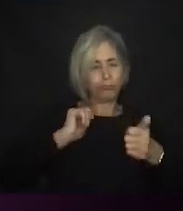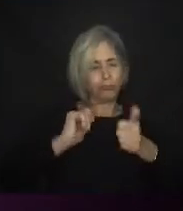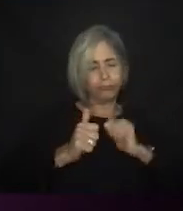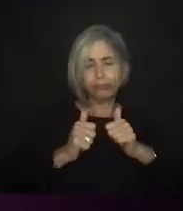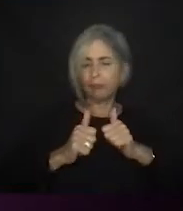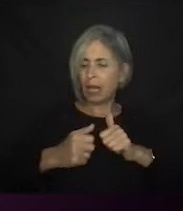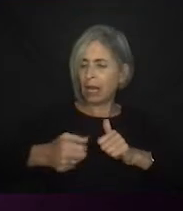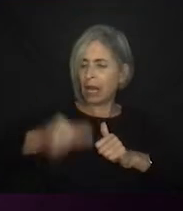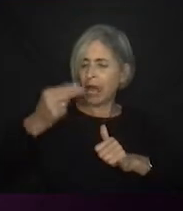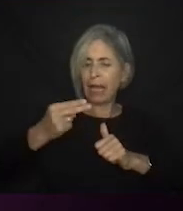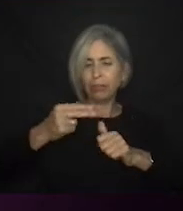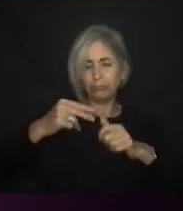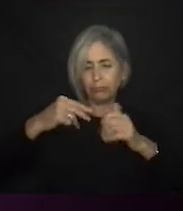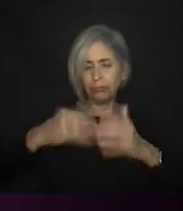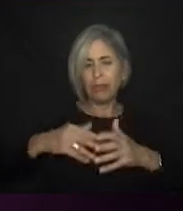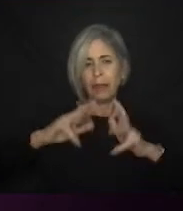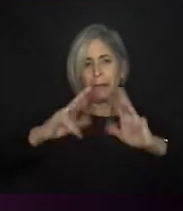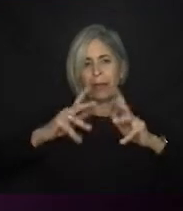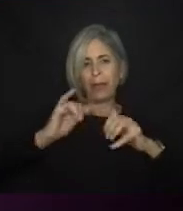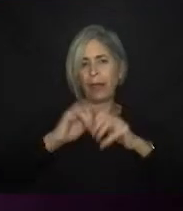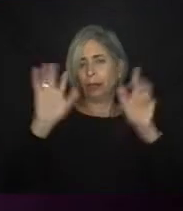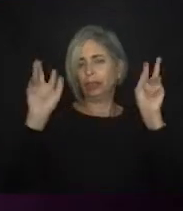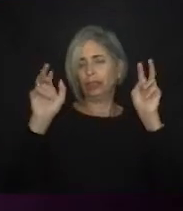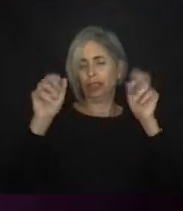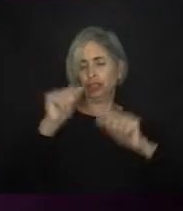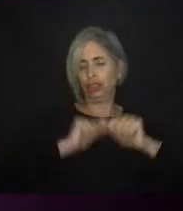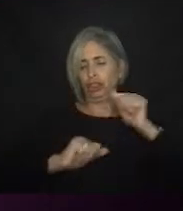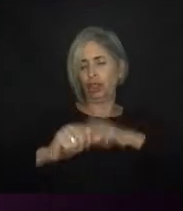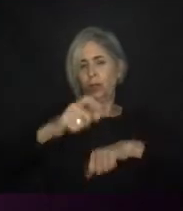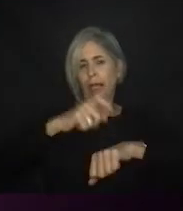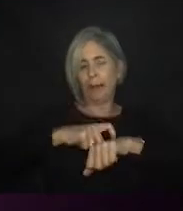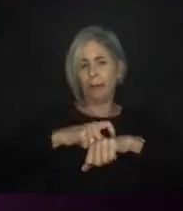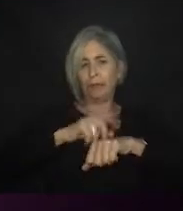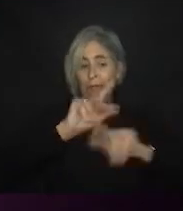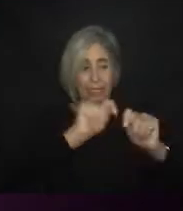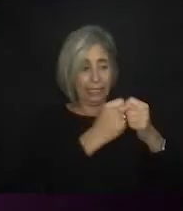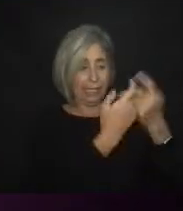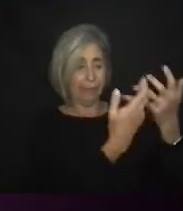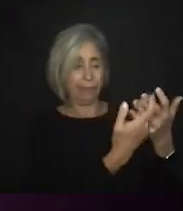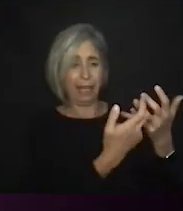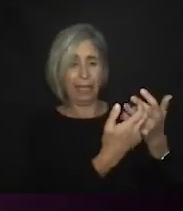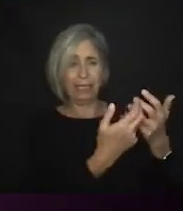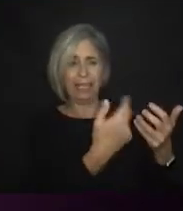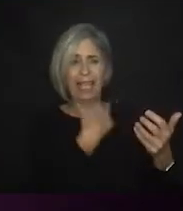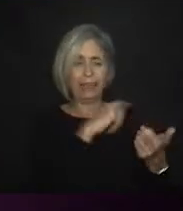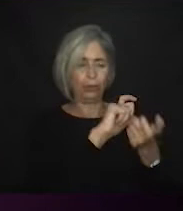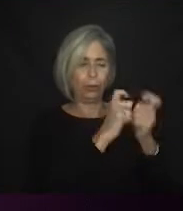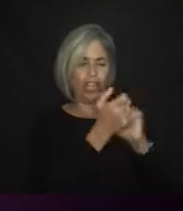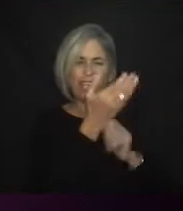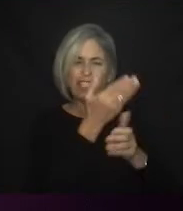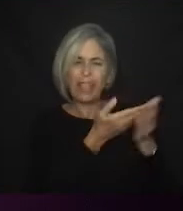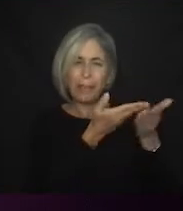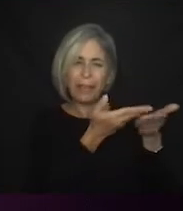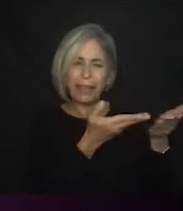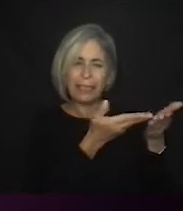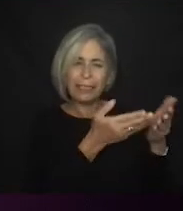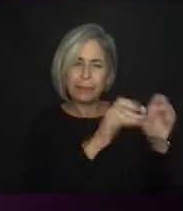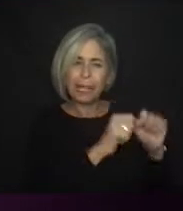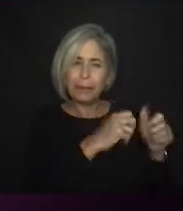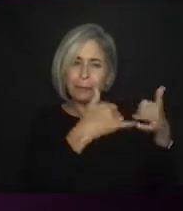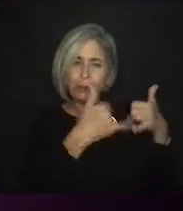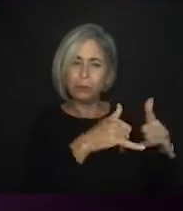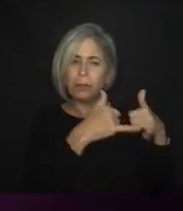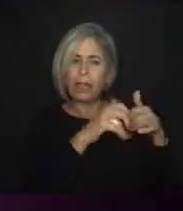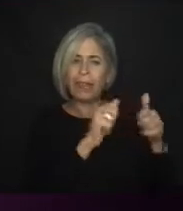fast-paced, high-intensity style of play that they called Showtime back then. His teammates only had to change a few things to be able